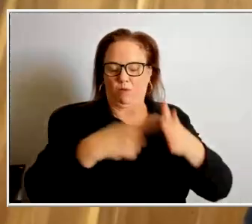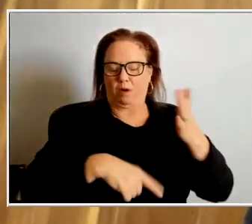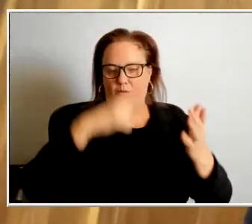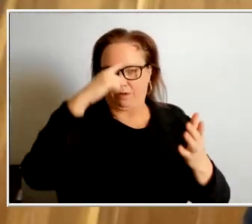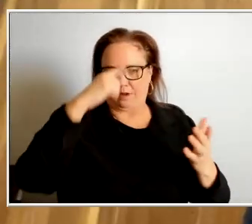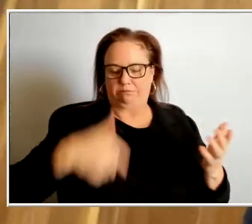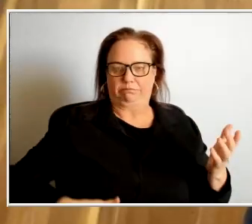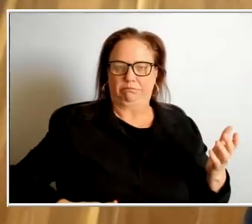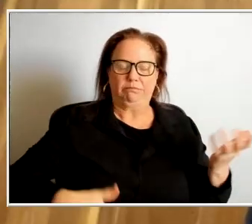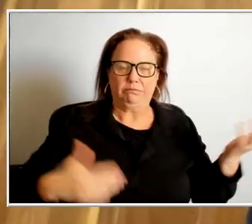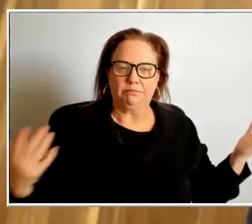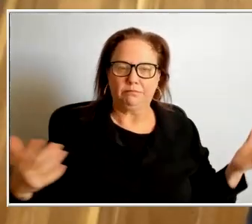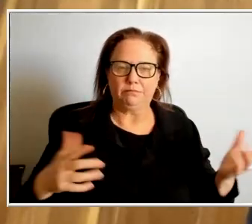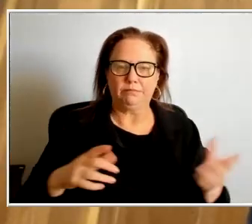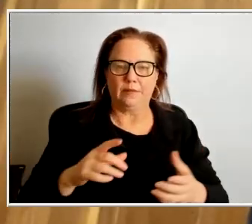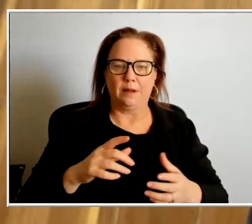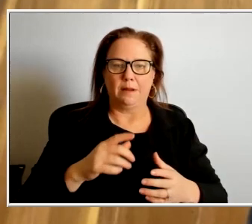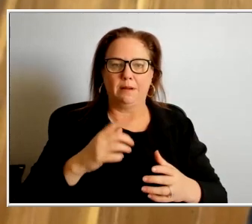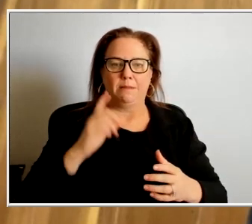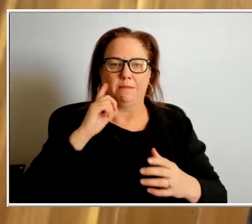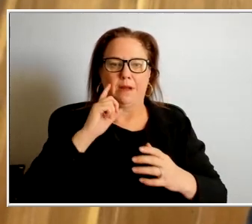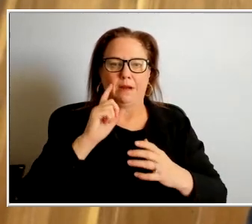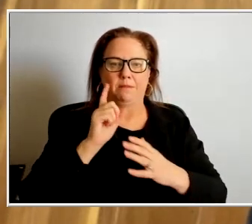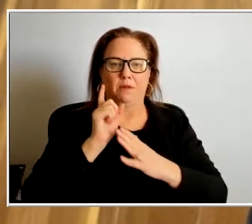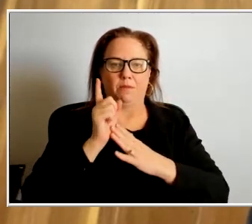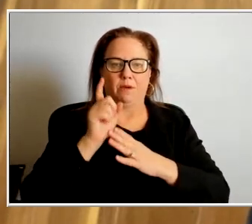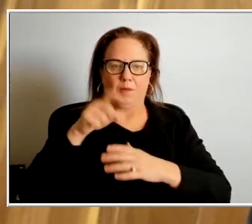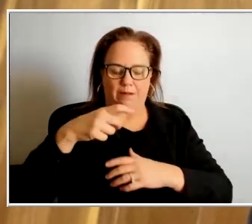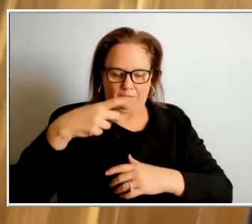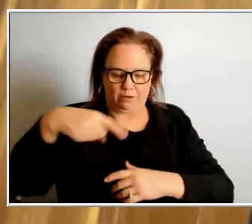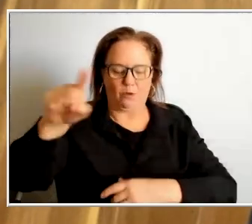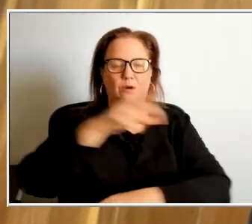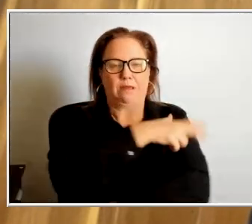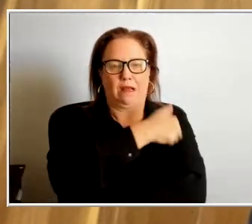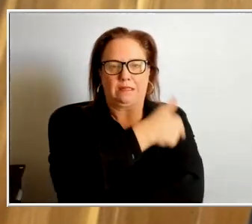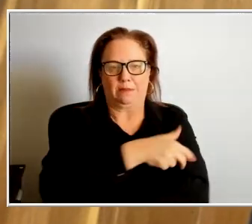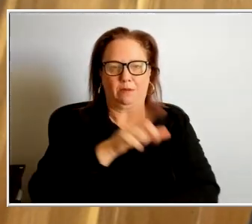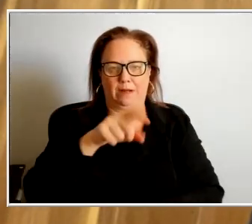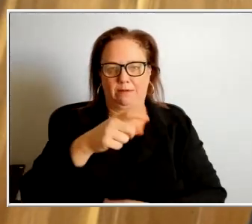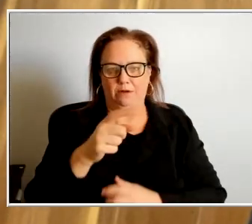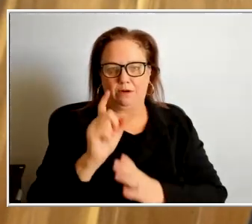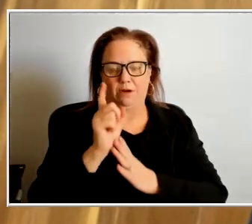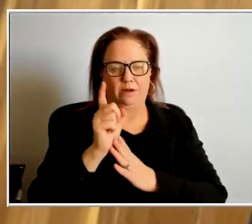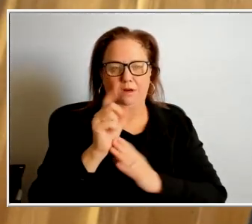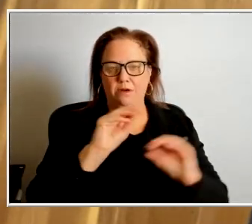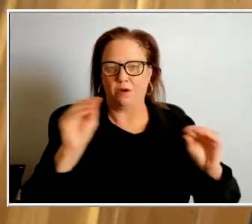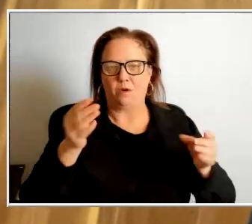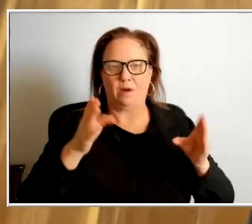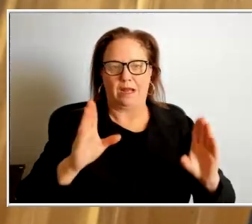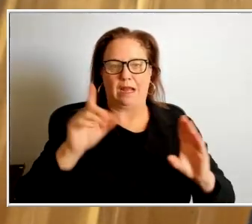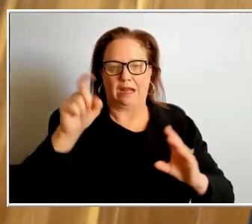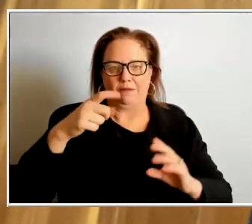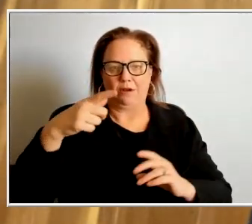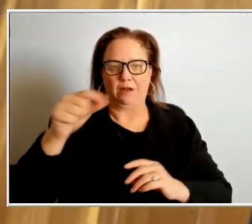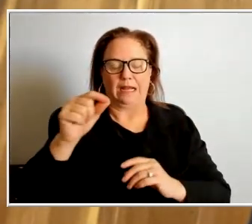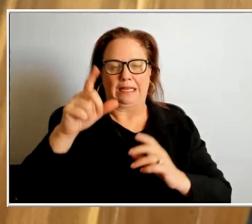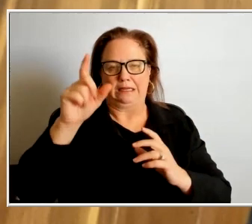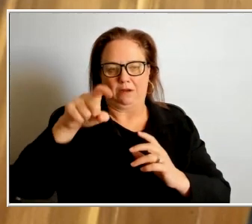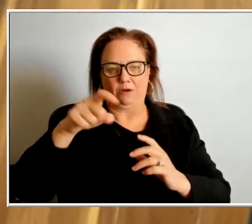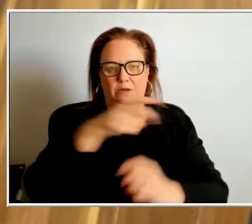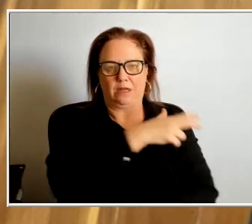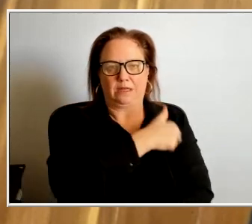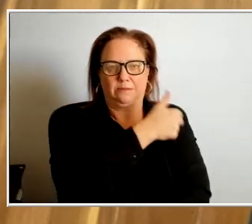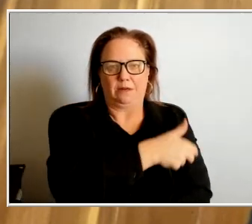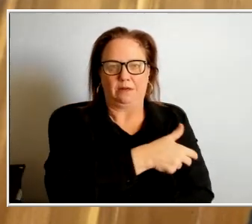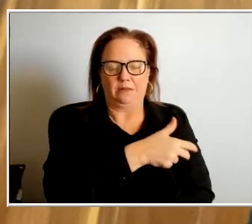In that moment, my first thought was we've got to get to the hospital. There's no other way around it. I'm going to need something. So I'm